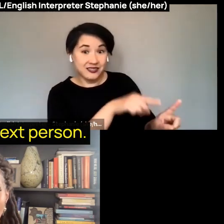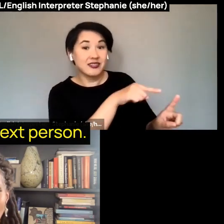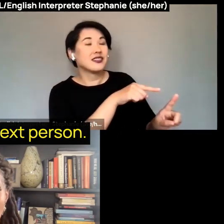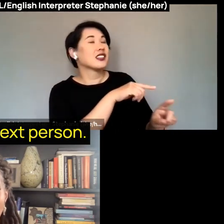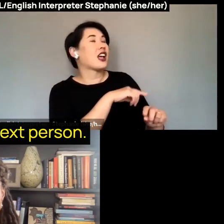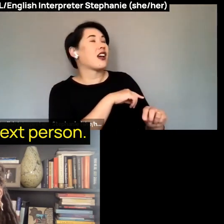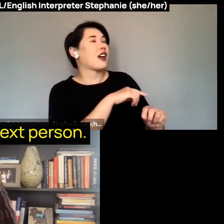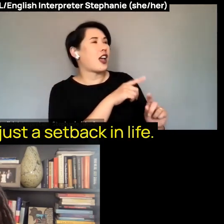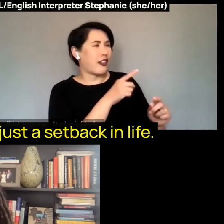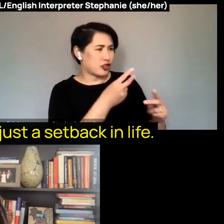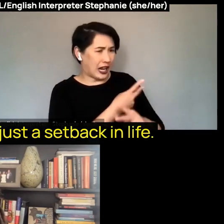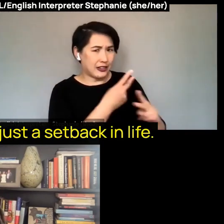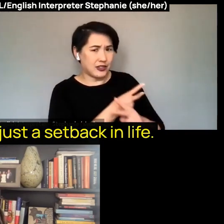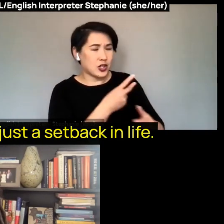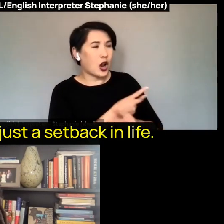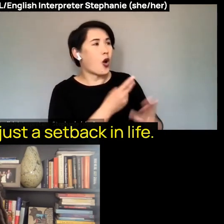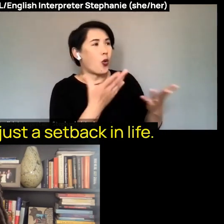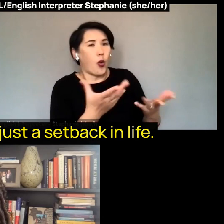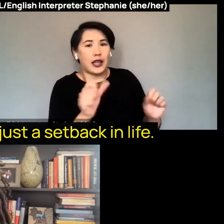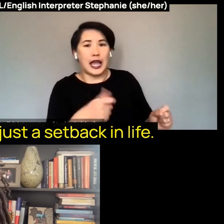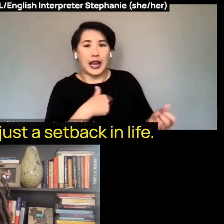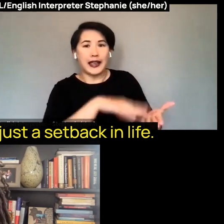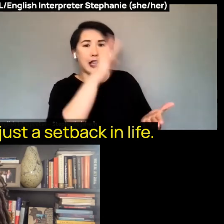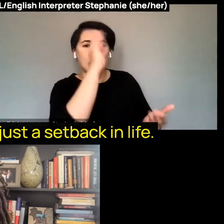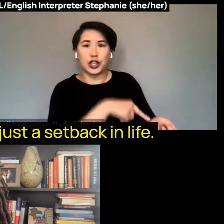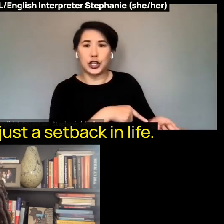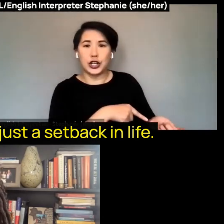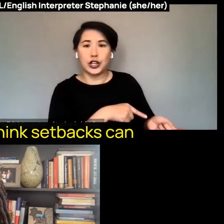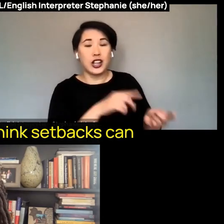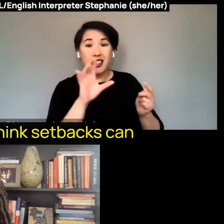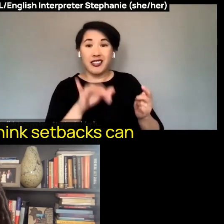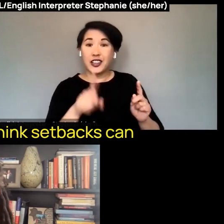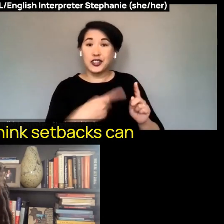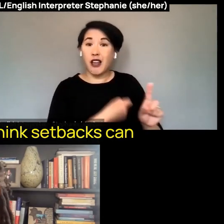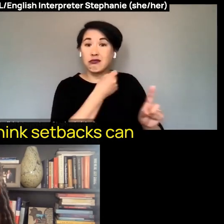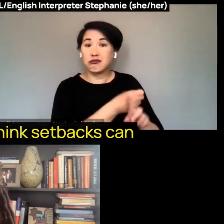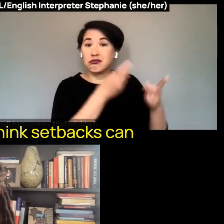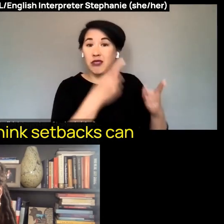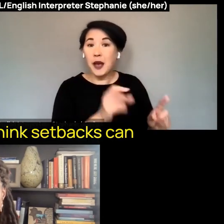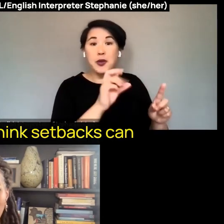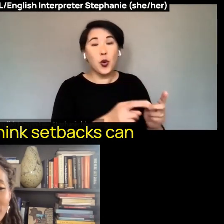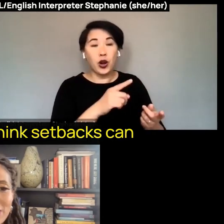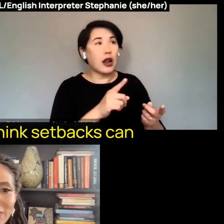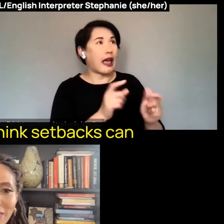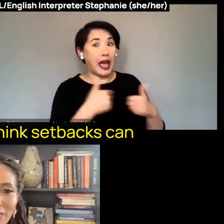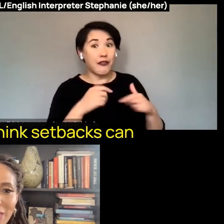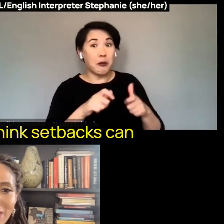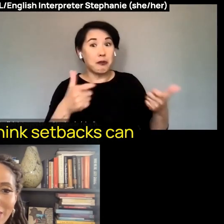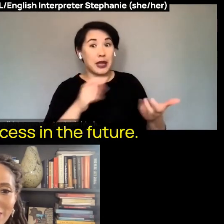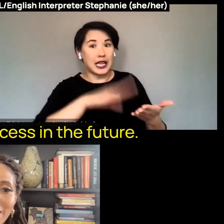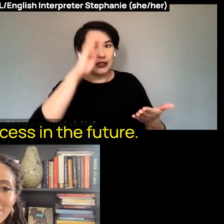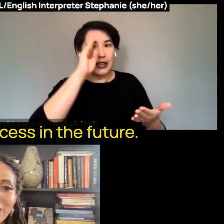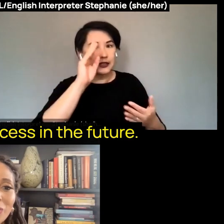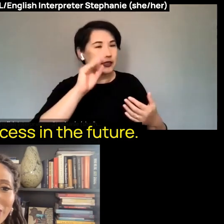for the next person? Or whether or not that's just a setback in life. Because often I think setbacks